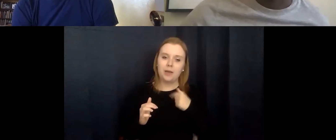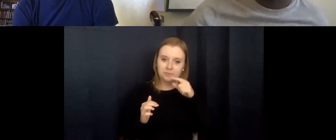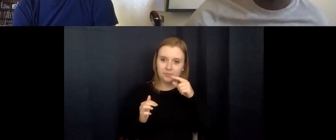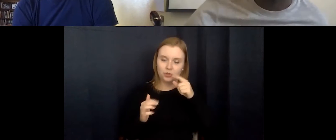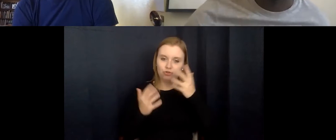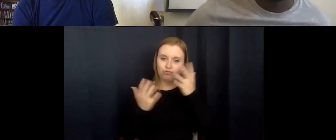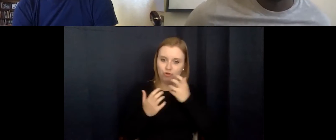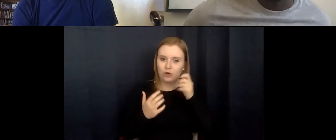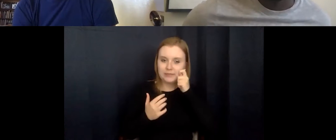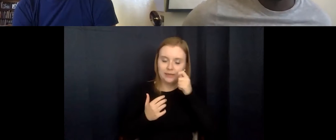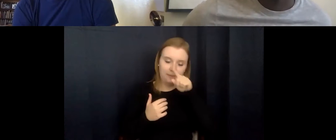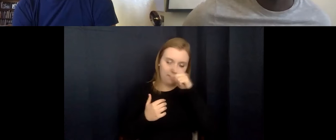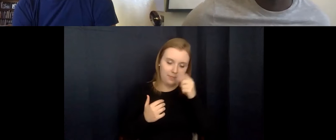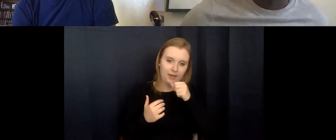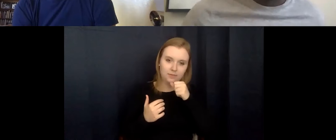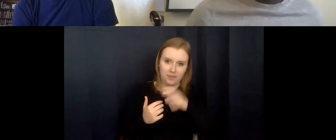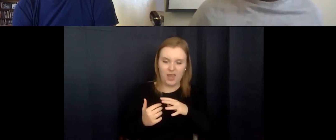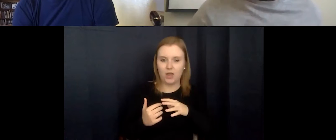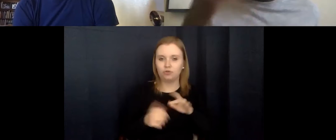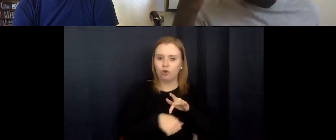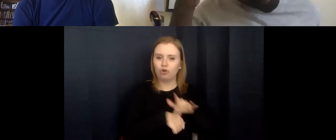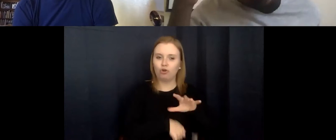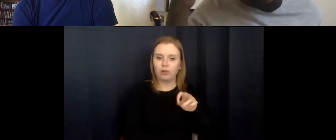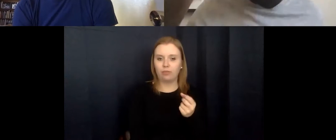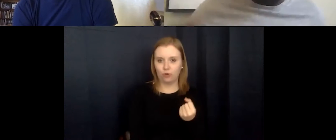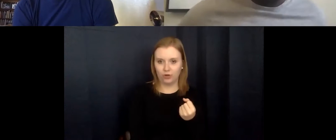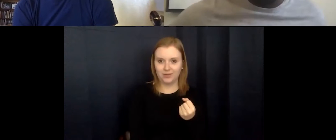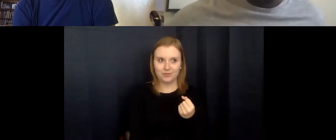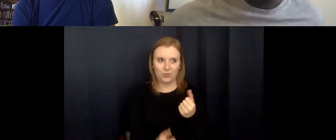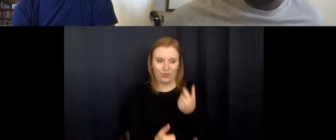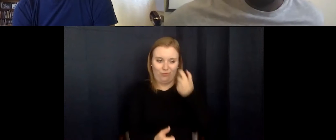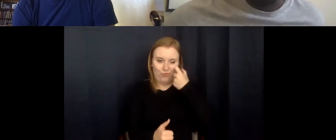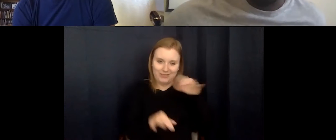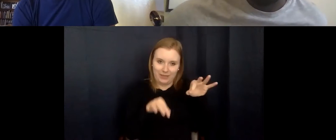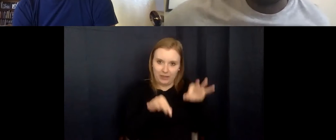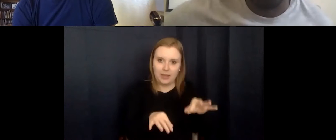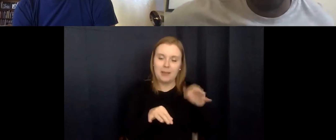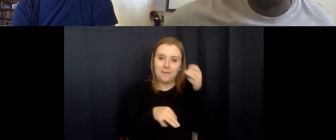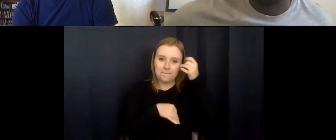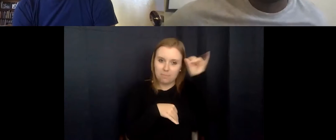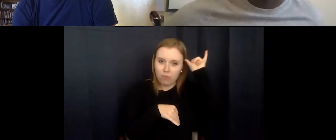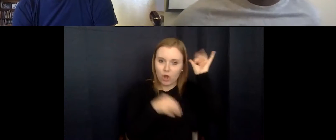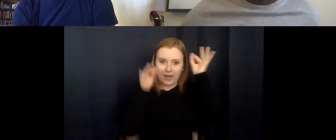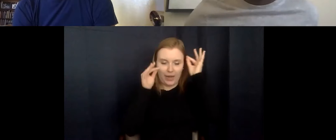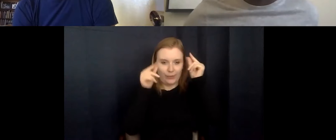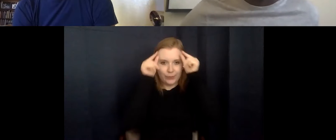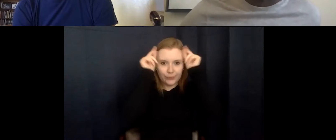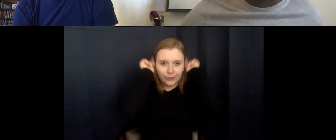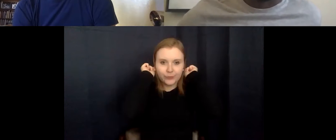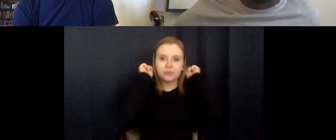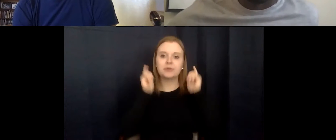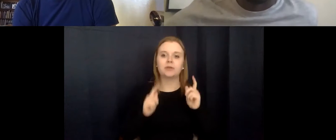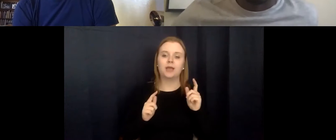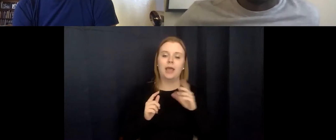early 30s with newly blonde hair, cut short, and